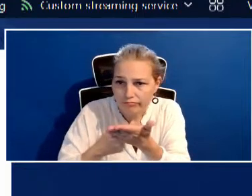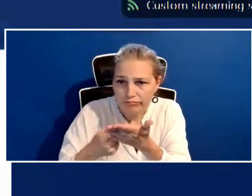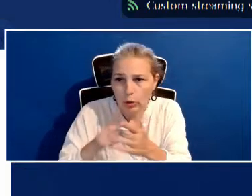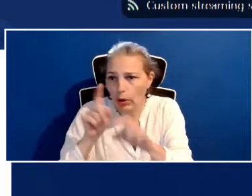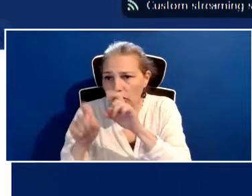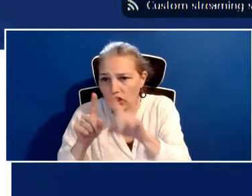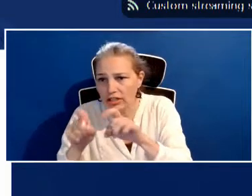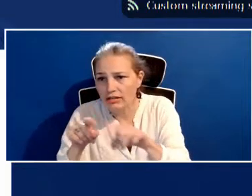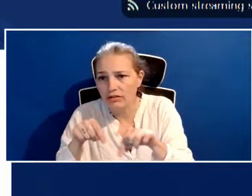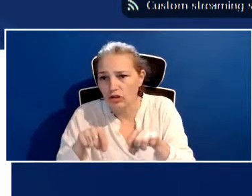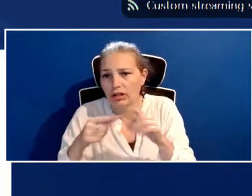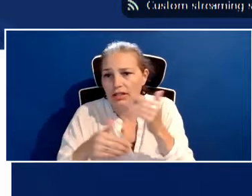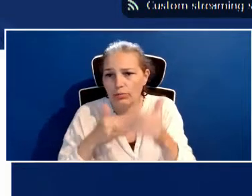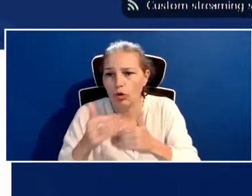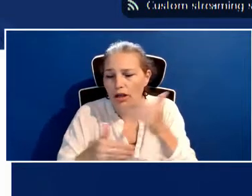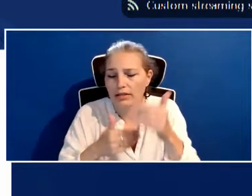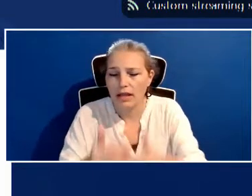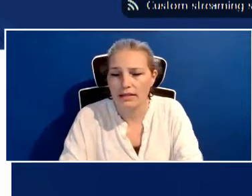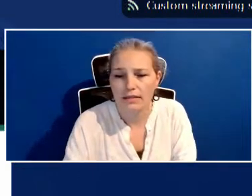much.